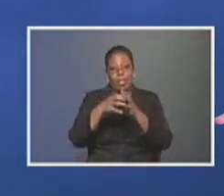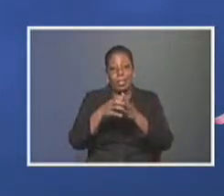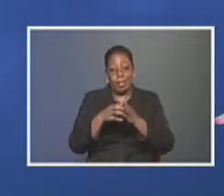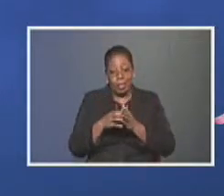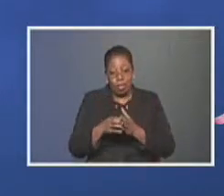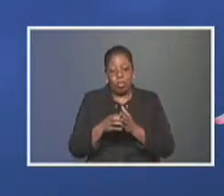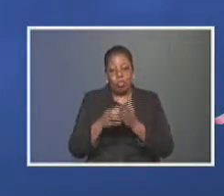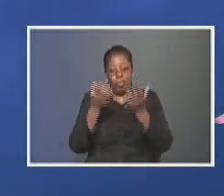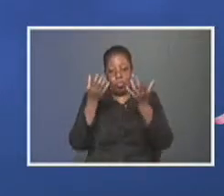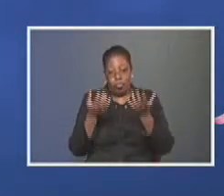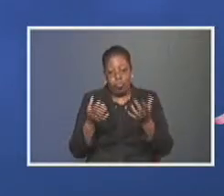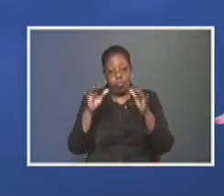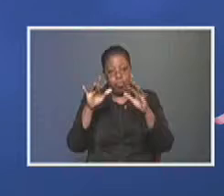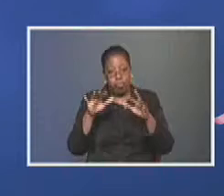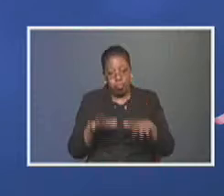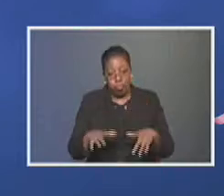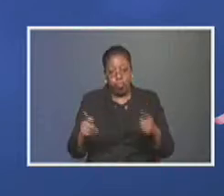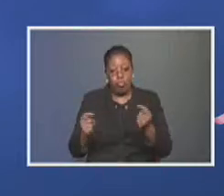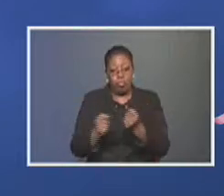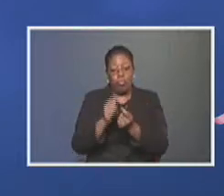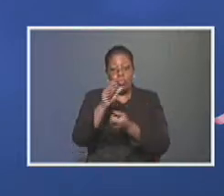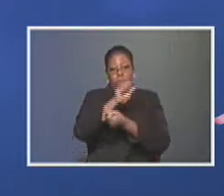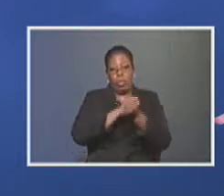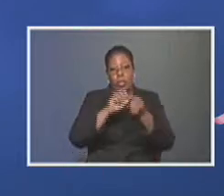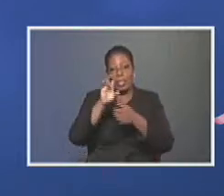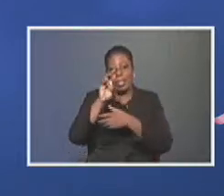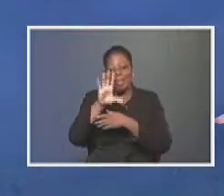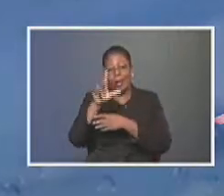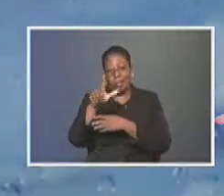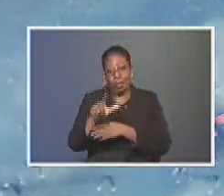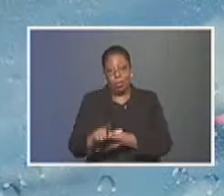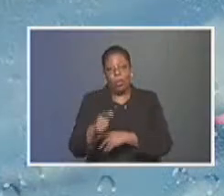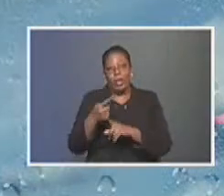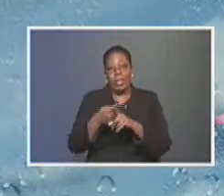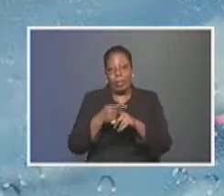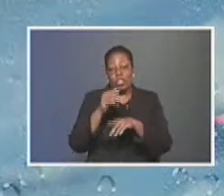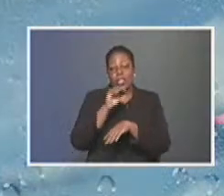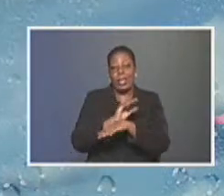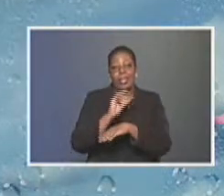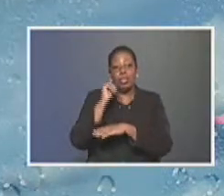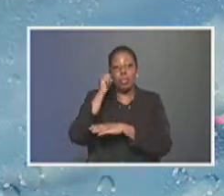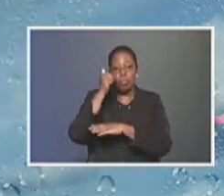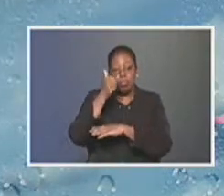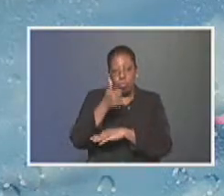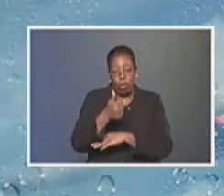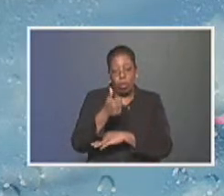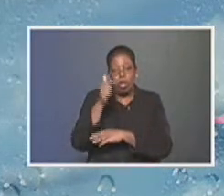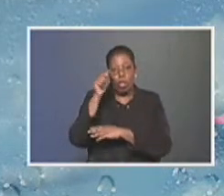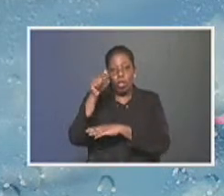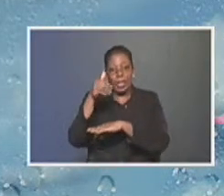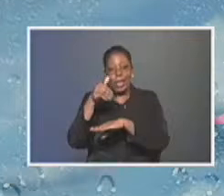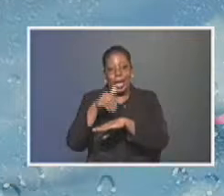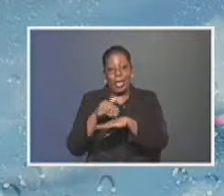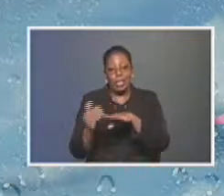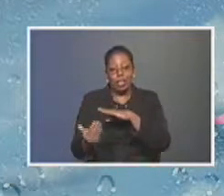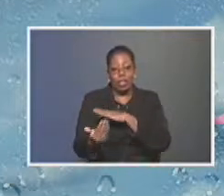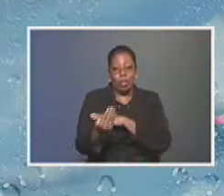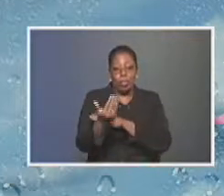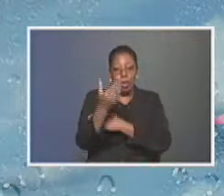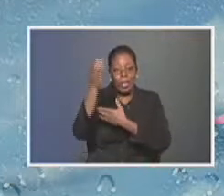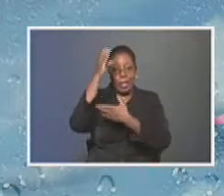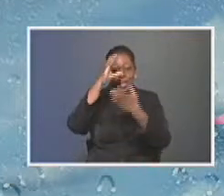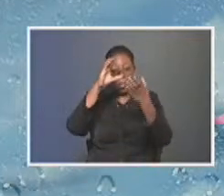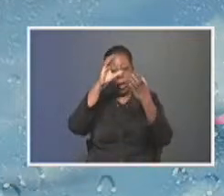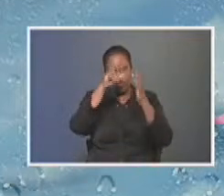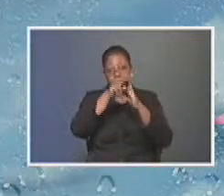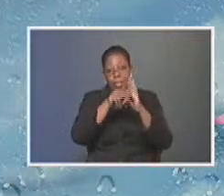drenching showers or possible thunderstorms. 75 degrees for your low temperature tonight, and tomorrow we are looking at some morning cloudiness and